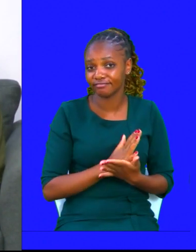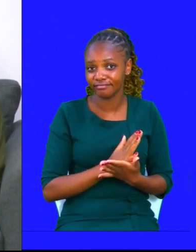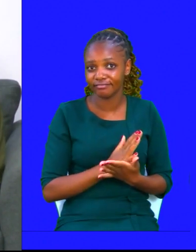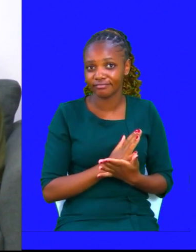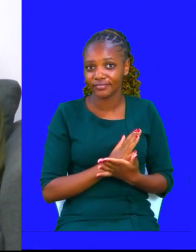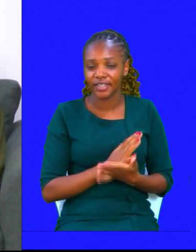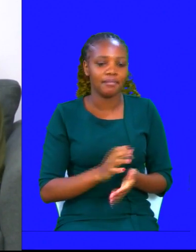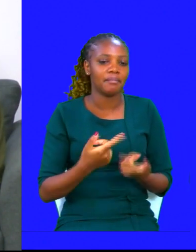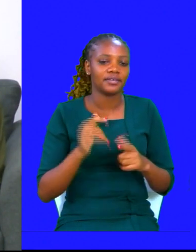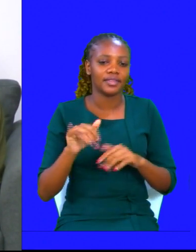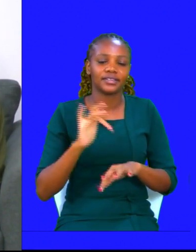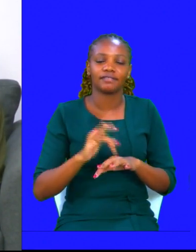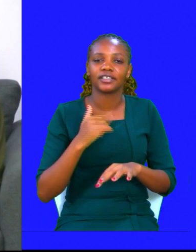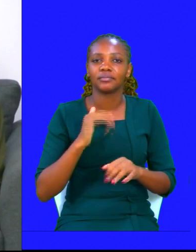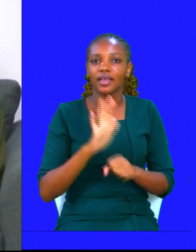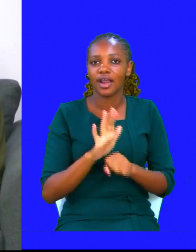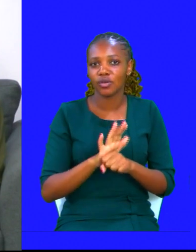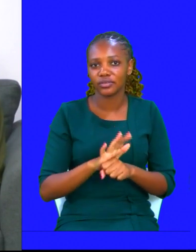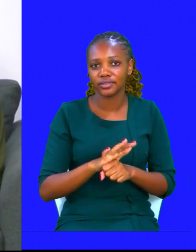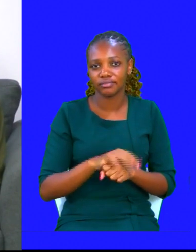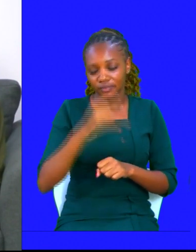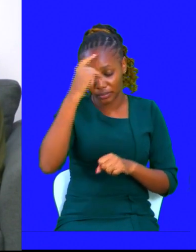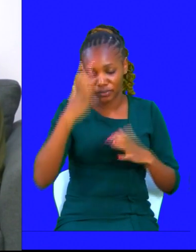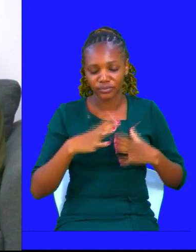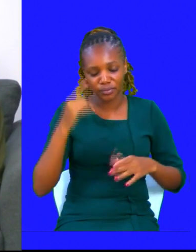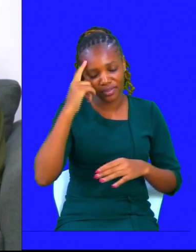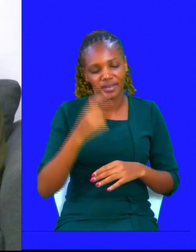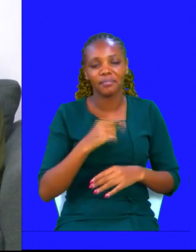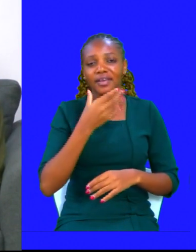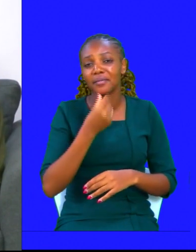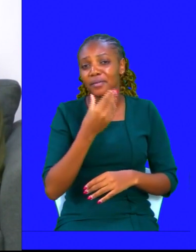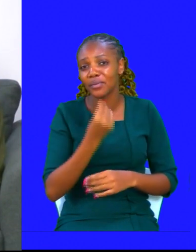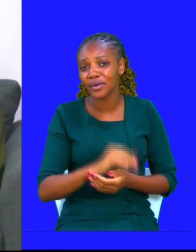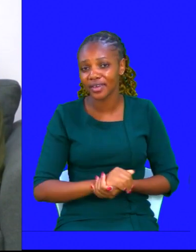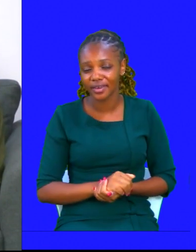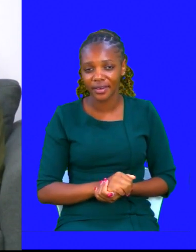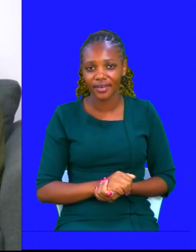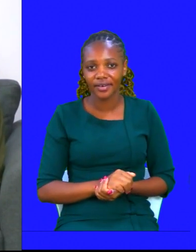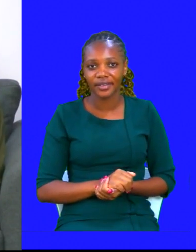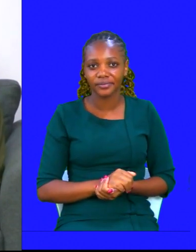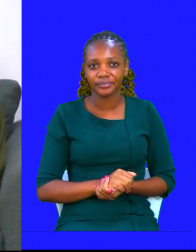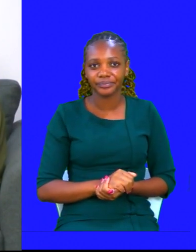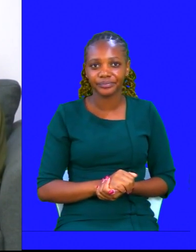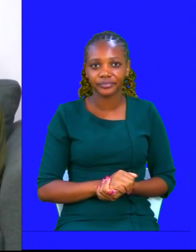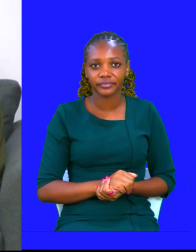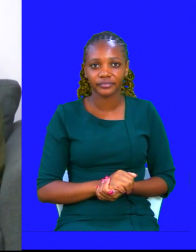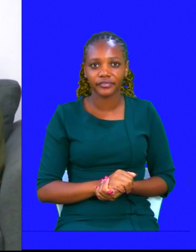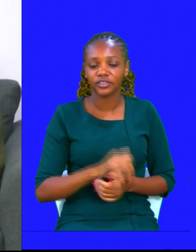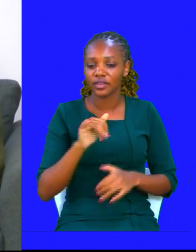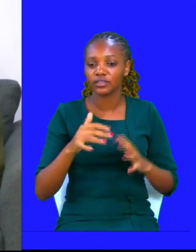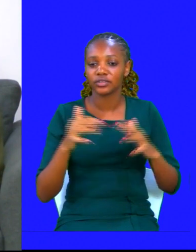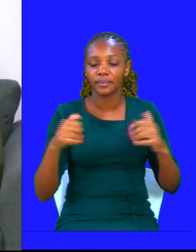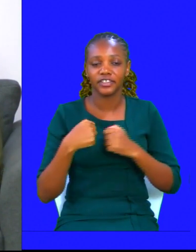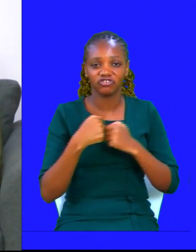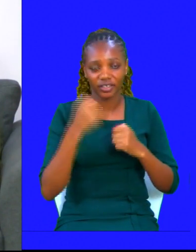that's really affecting you, and people portraying you to be a tomboy. Wait, I was not really a tomboy. So that was a very, very big challenge for